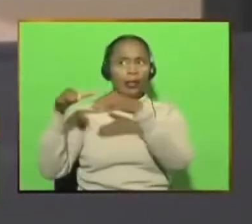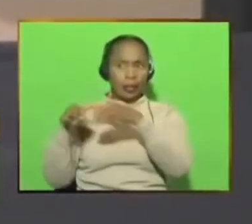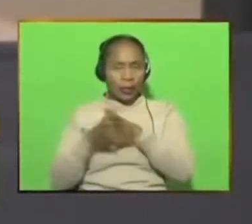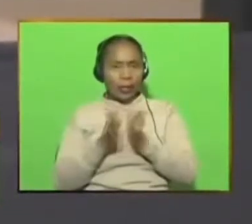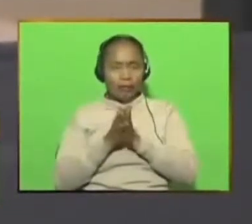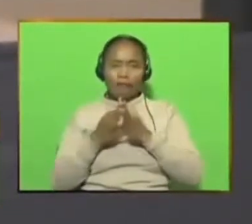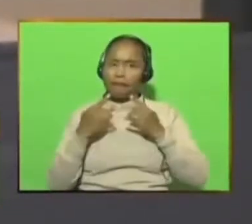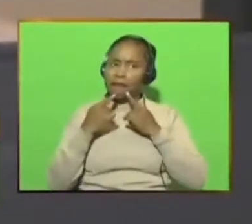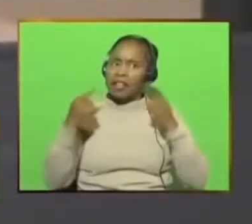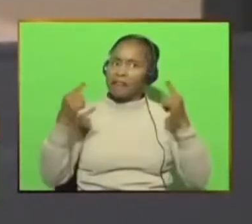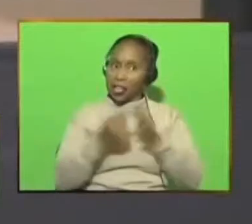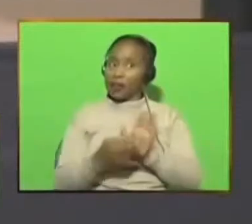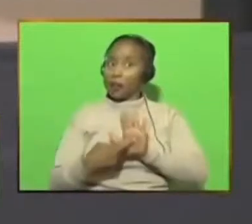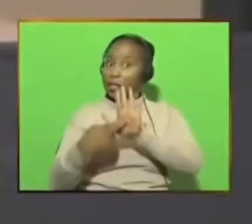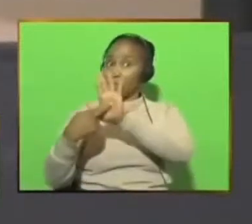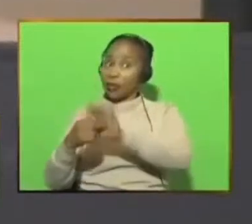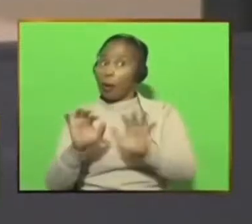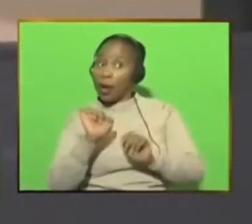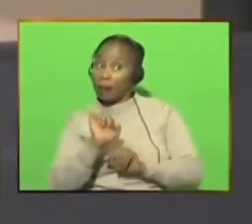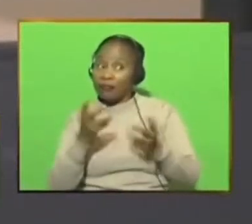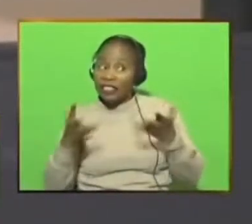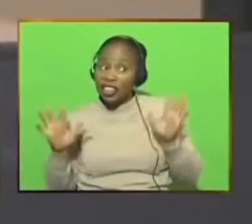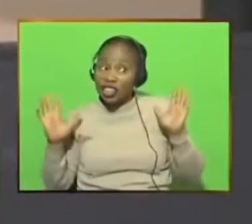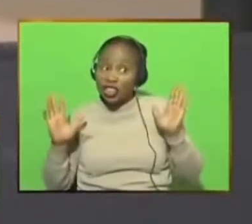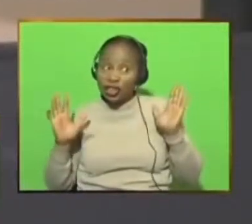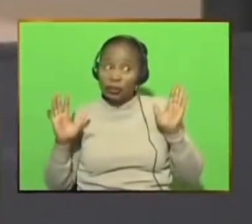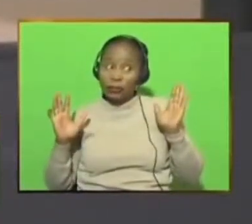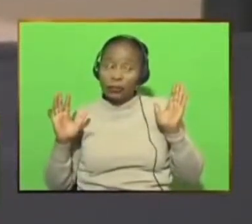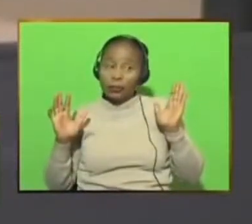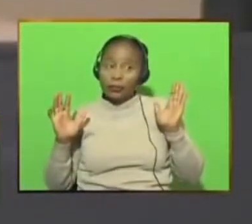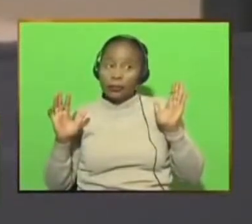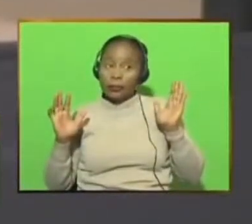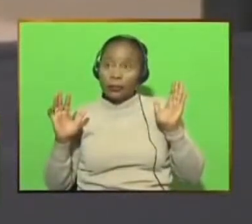UAT Yes. will be represented by Wanda Mahlatsi.